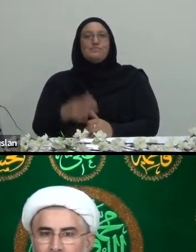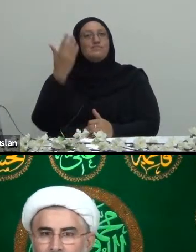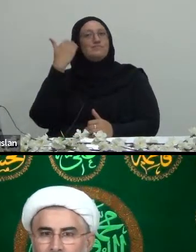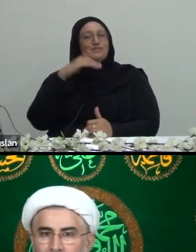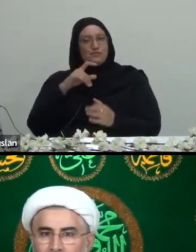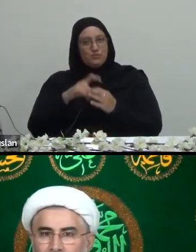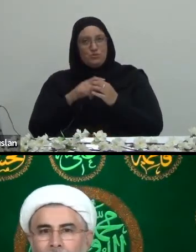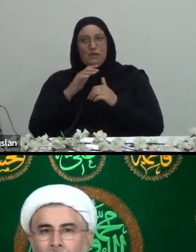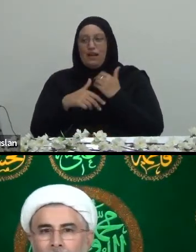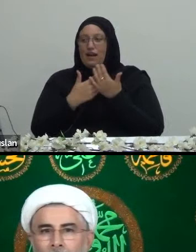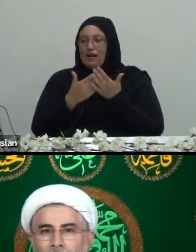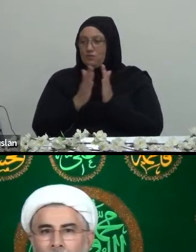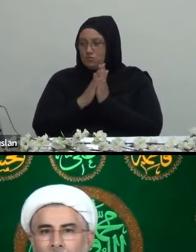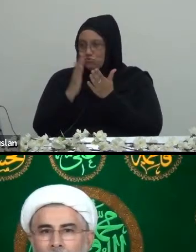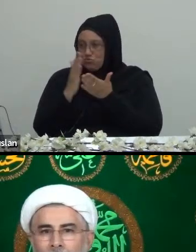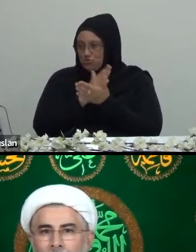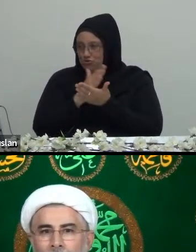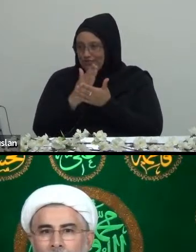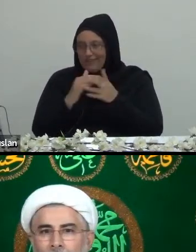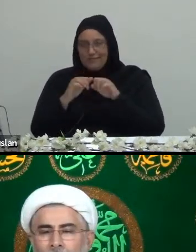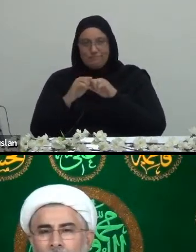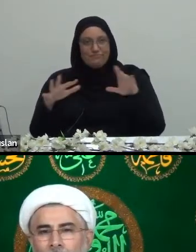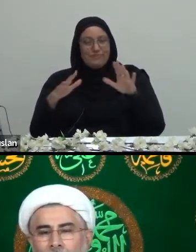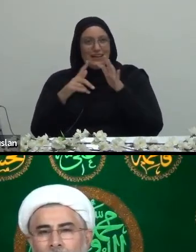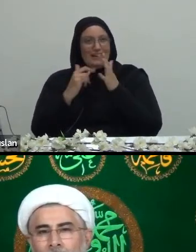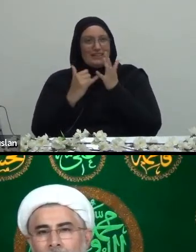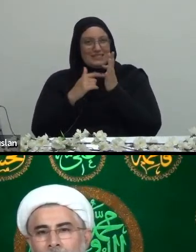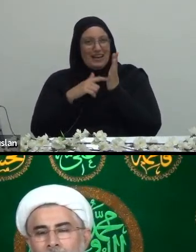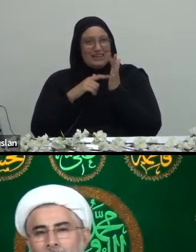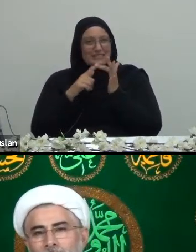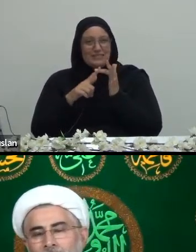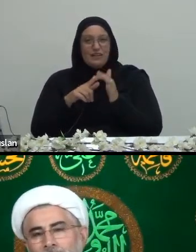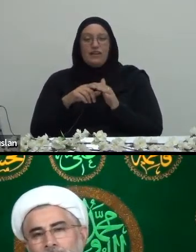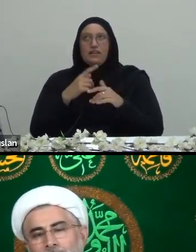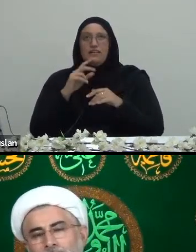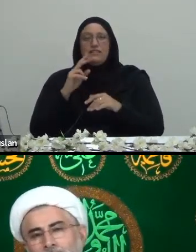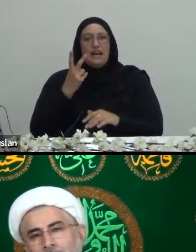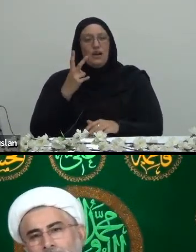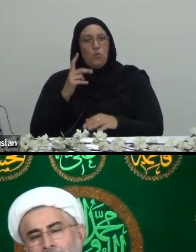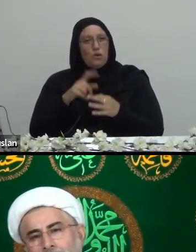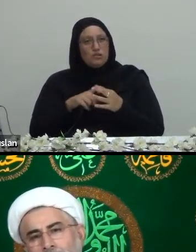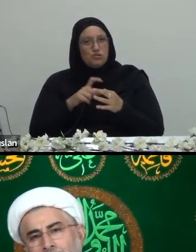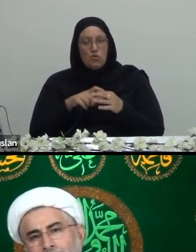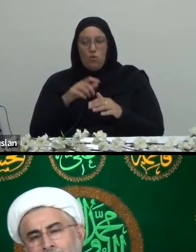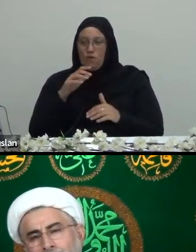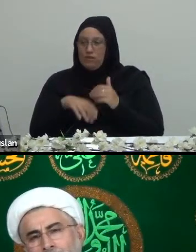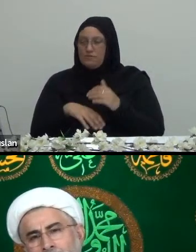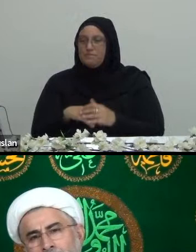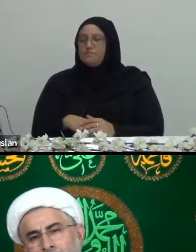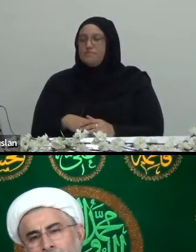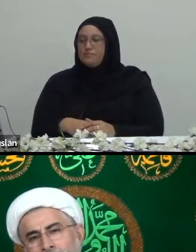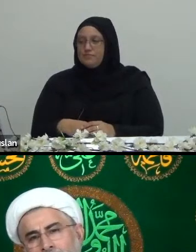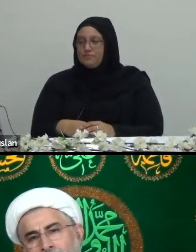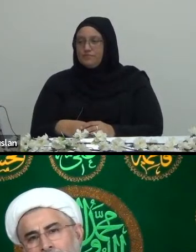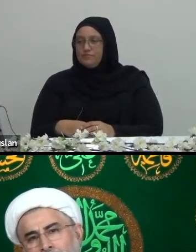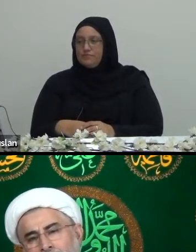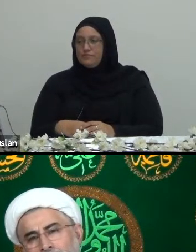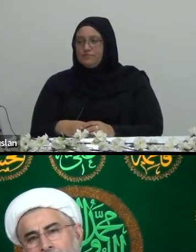estate amongst Muslim and not Muslim, etc., etc., the follow-up question is that when you mentioned that if